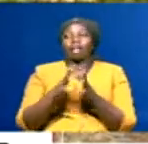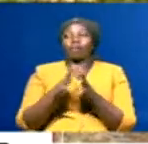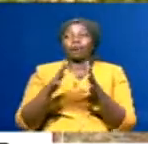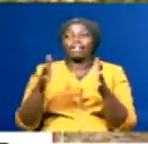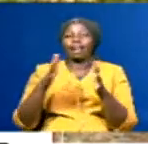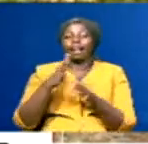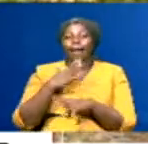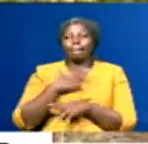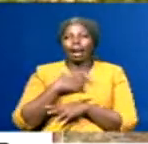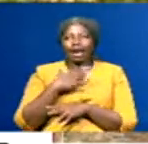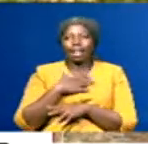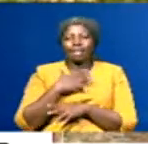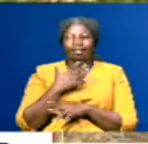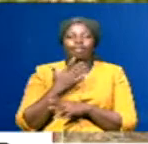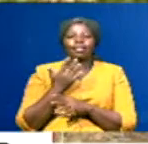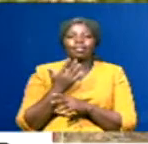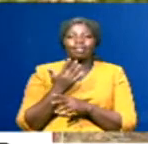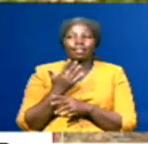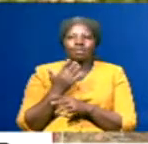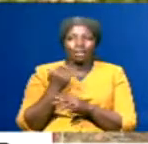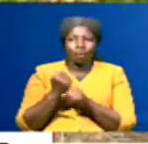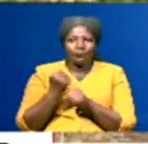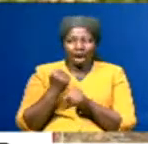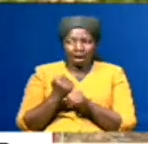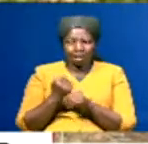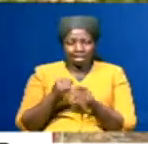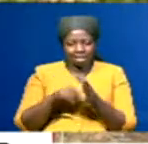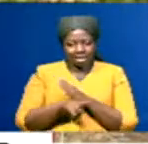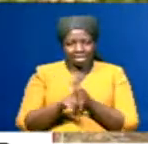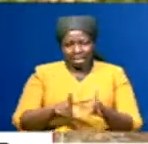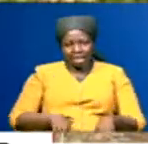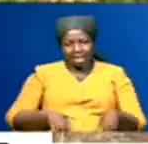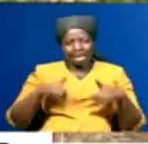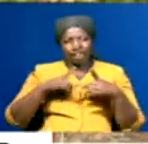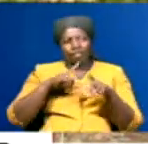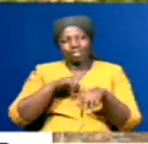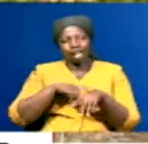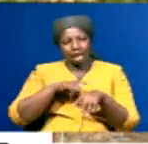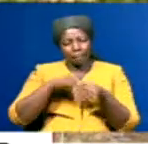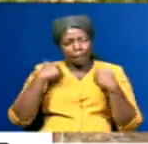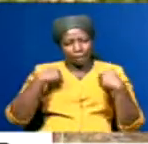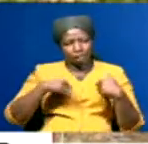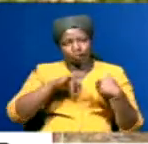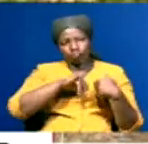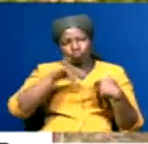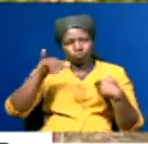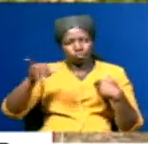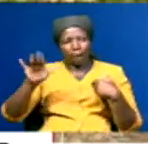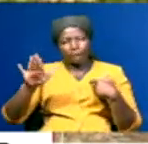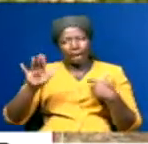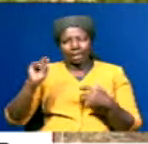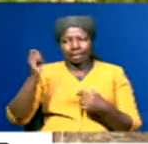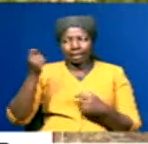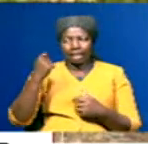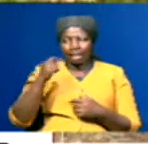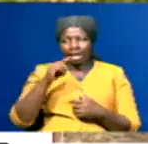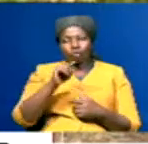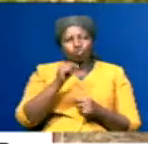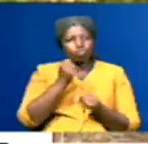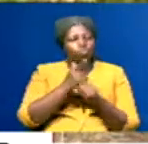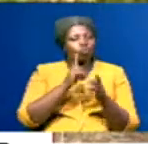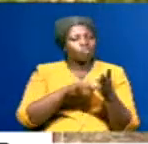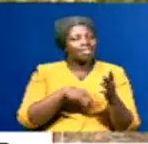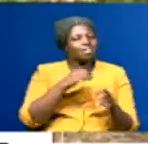in life. And when I came back to Kenya, what do you do in broadcasting?